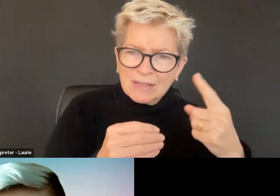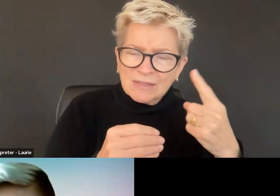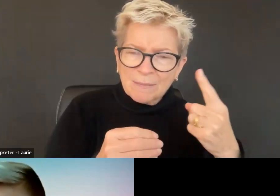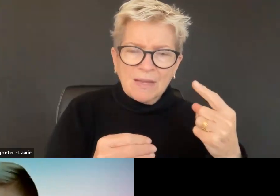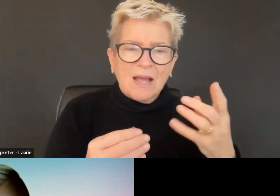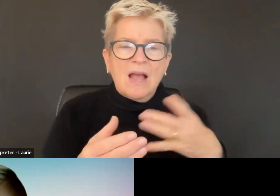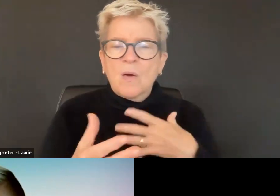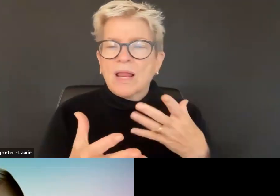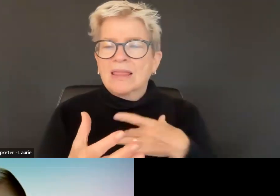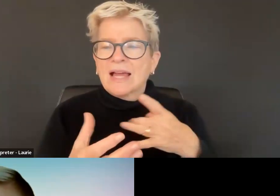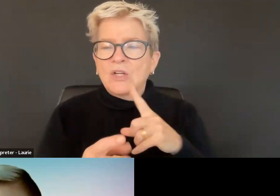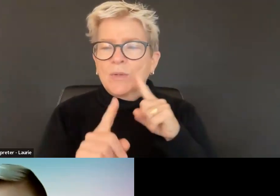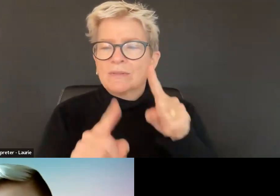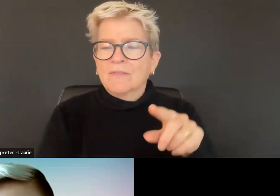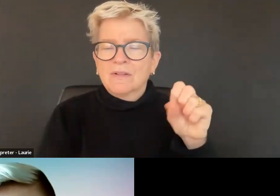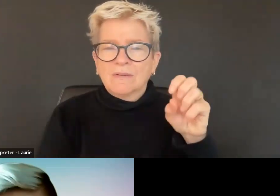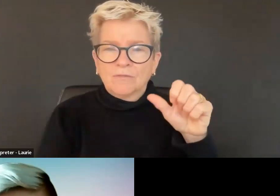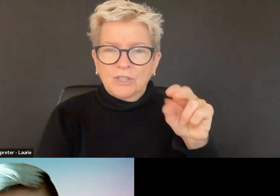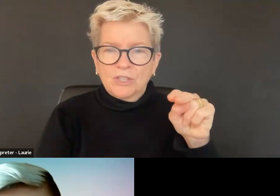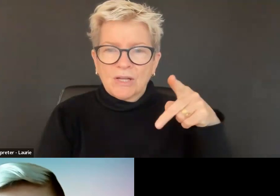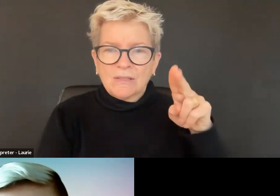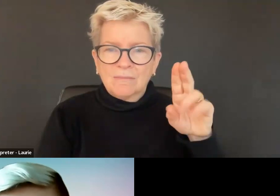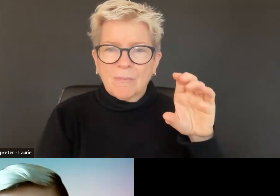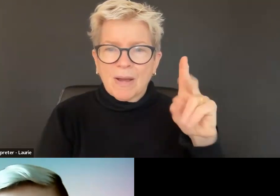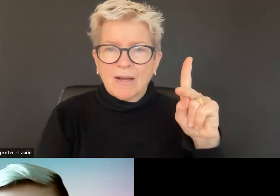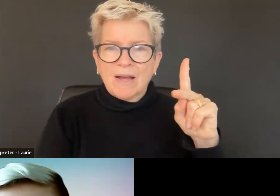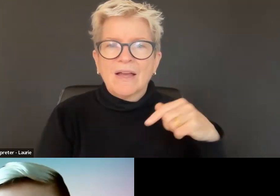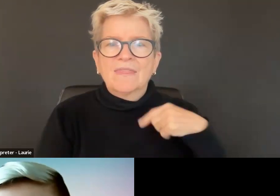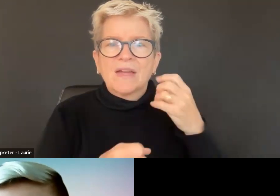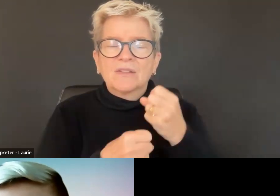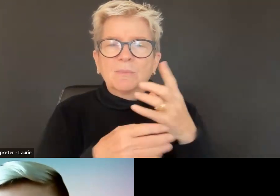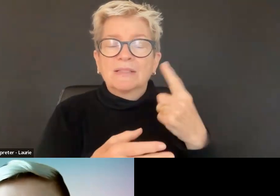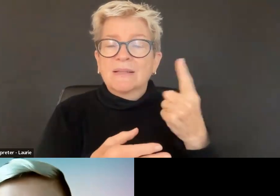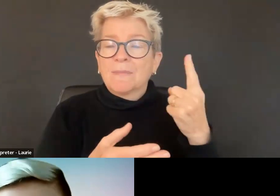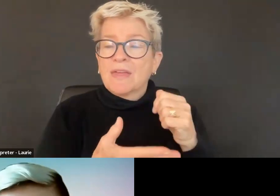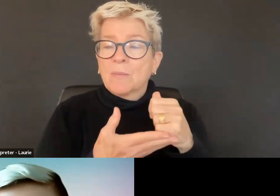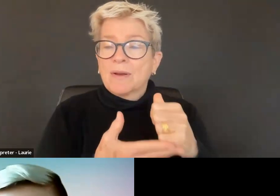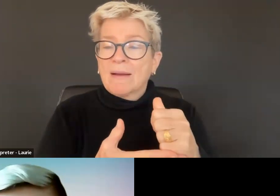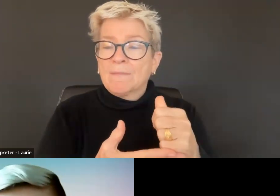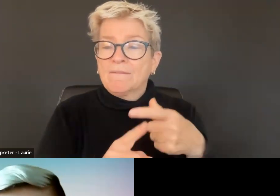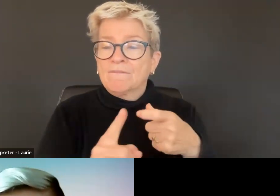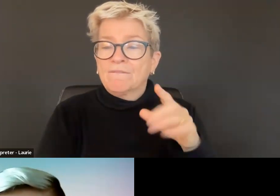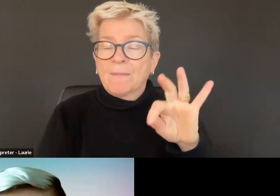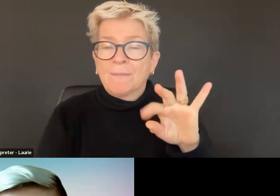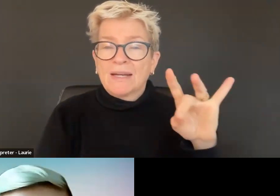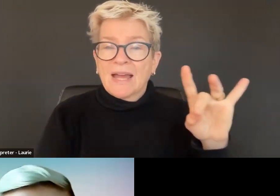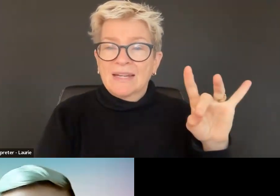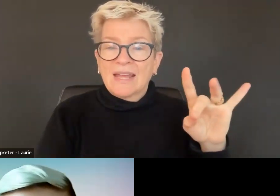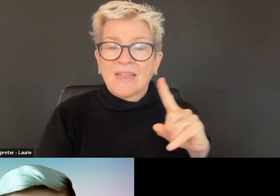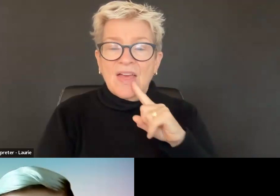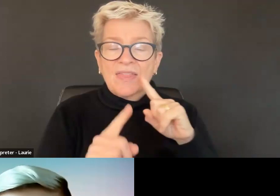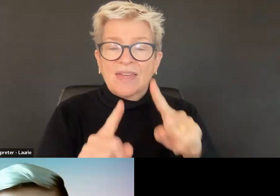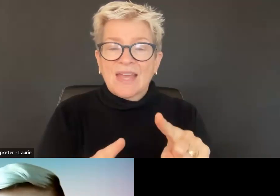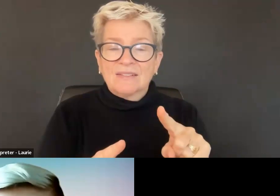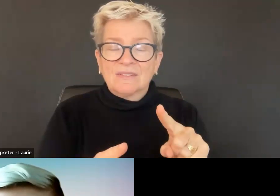chat to say it says from Sean and Puck, we were discussing that what would have been helpful from 98, and the answer was